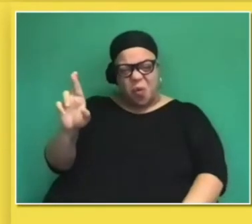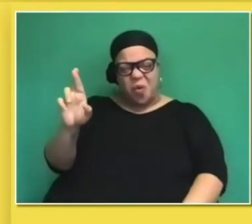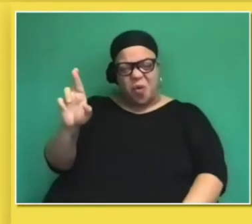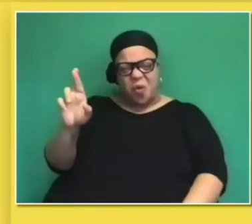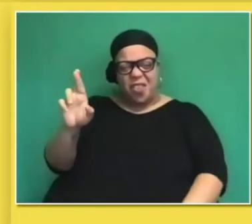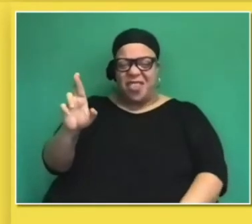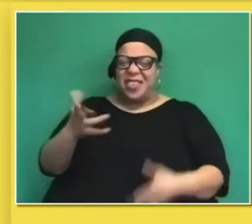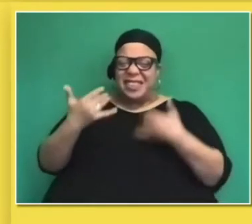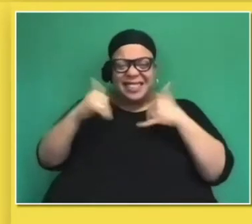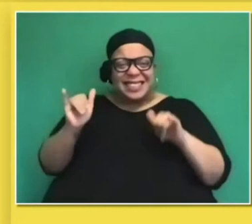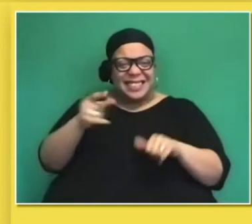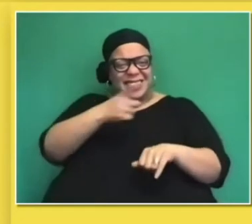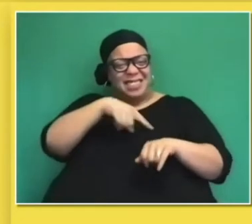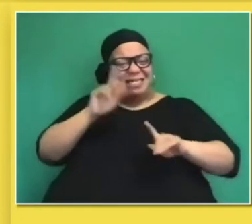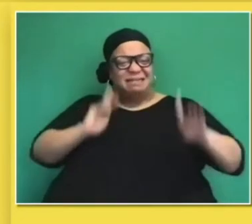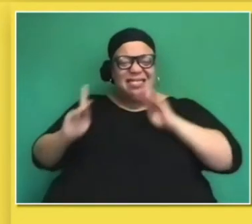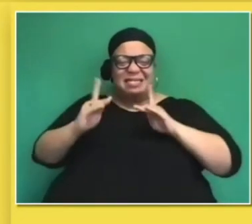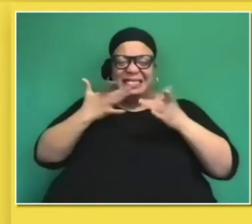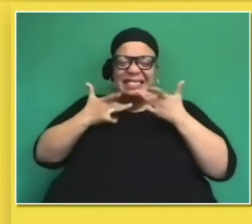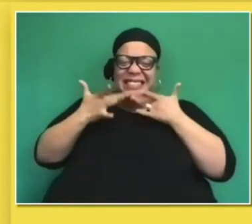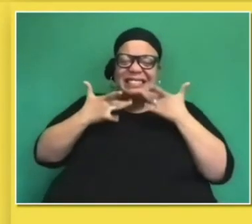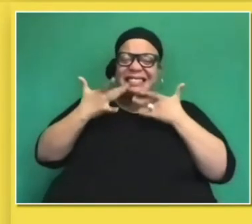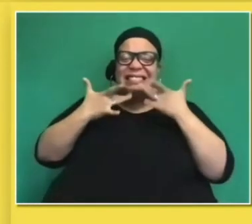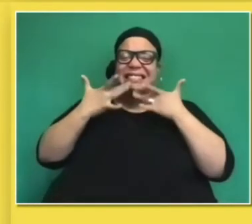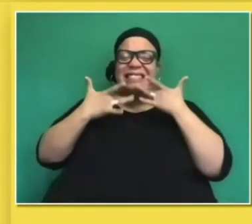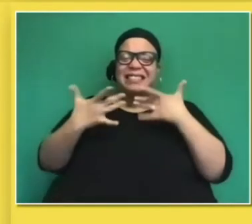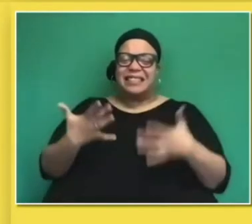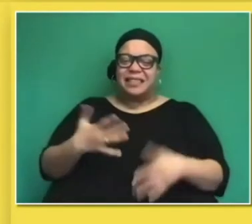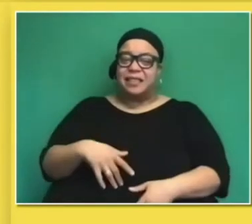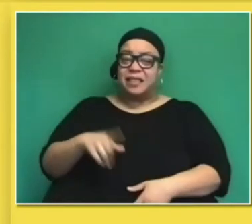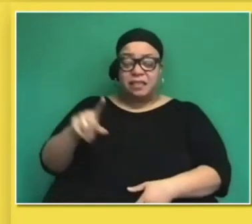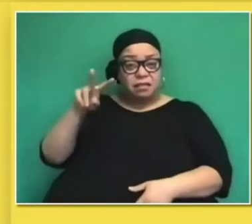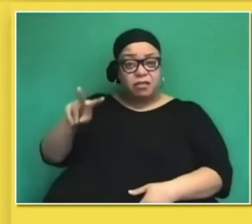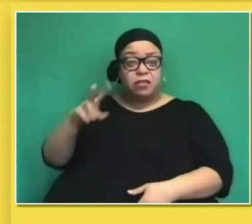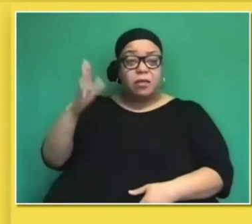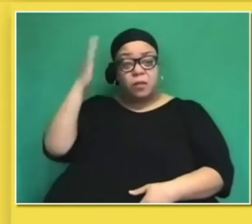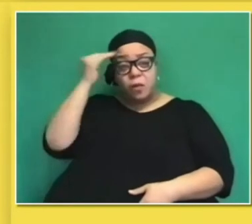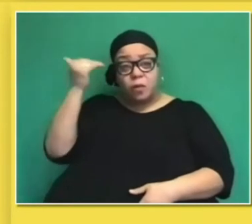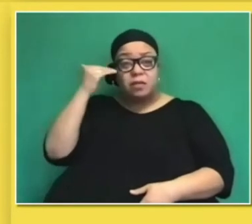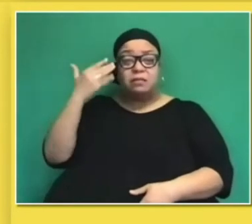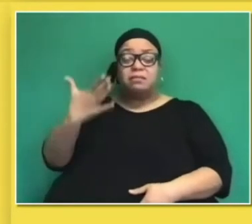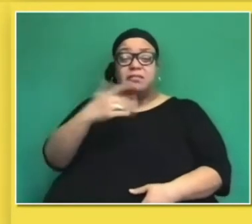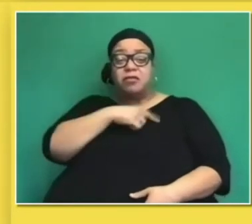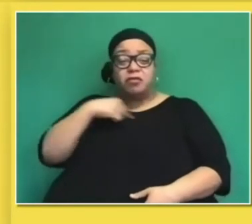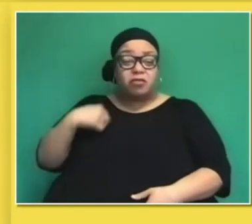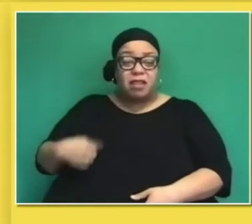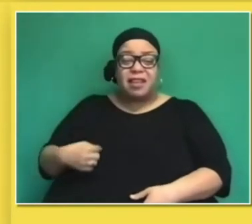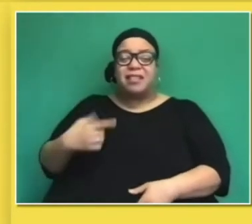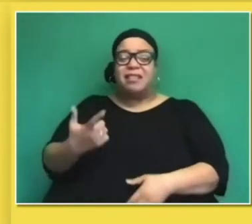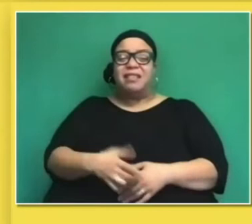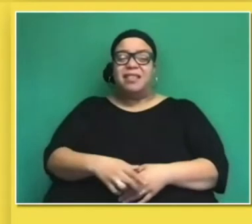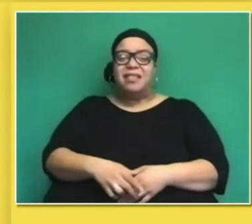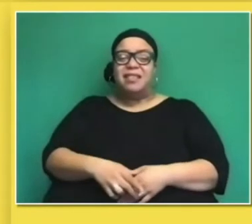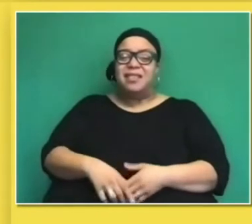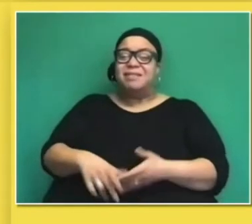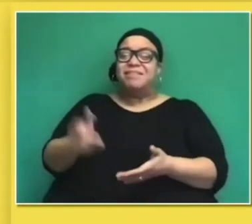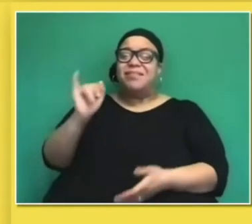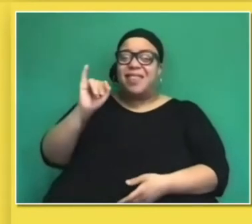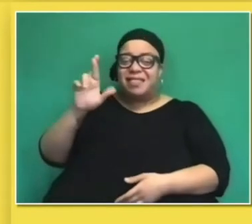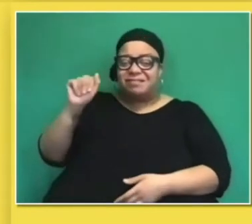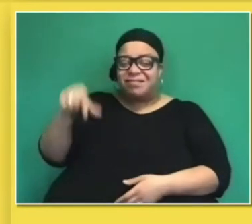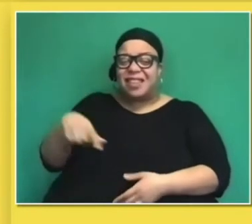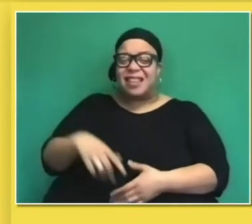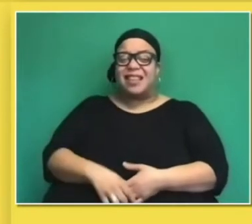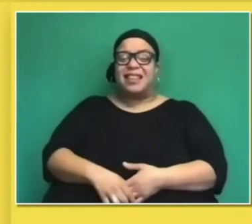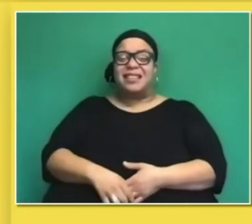And so here we are in November of 2020. And I want to, like Frederick Douglass, meet this moment